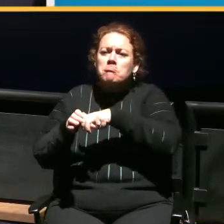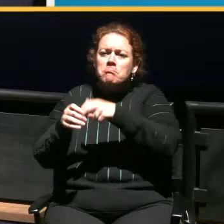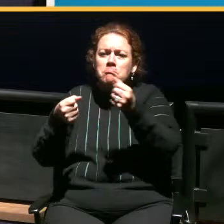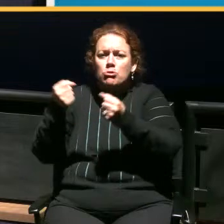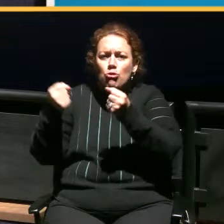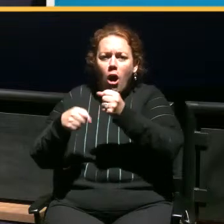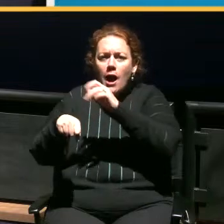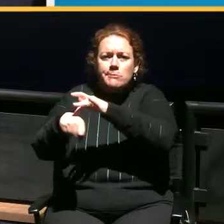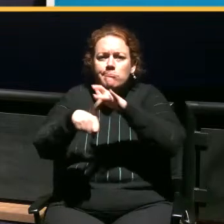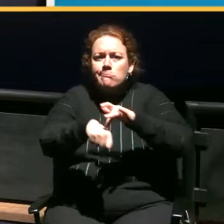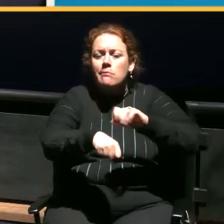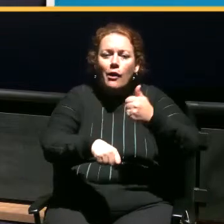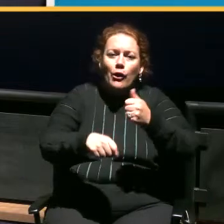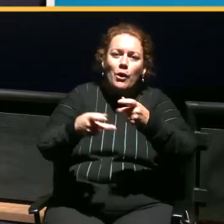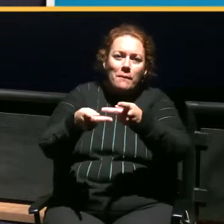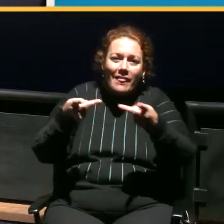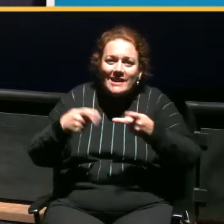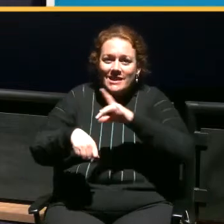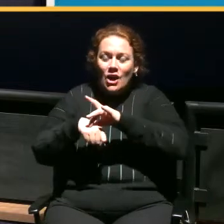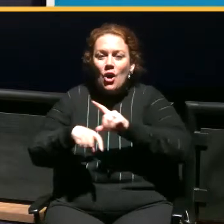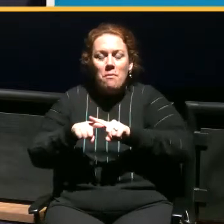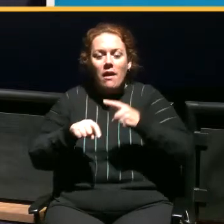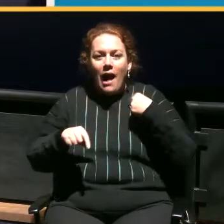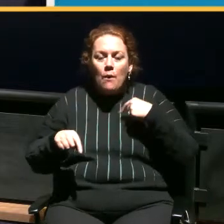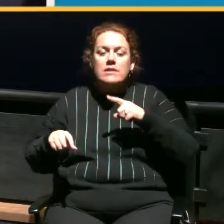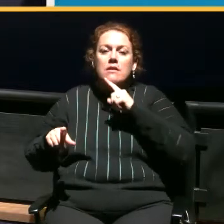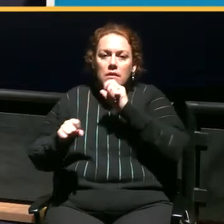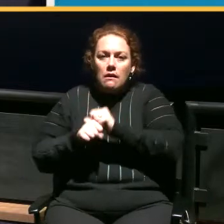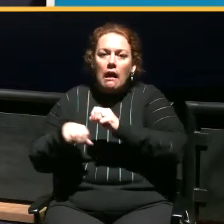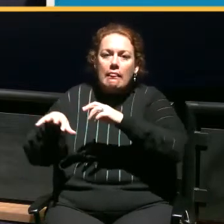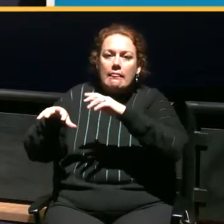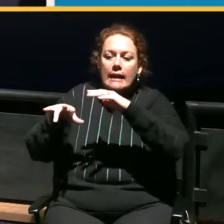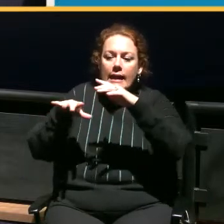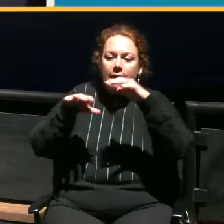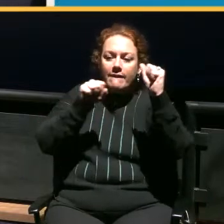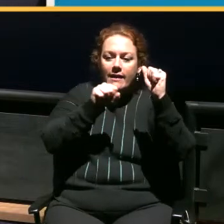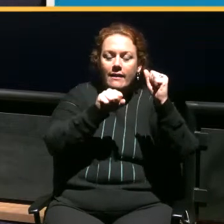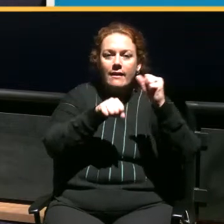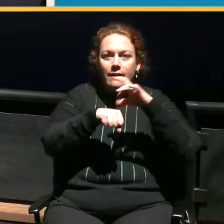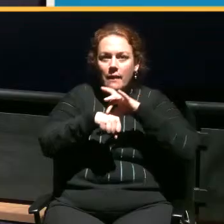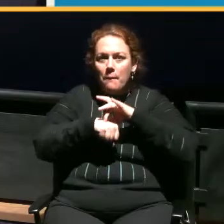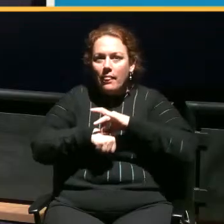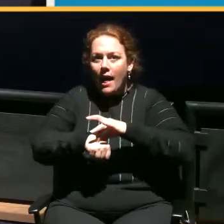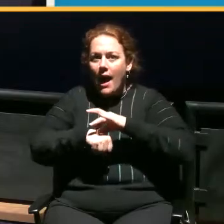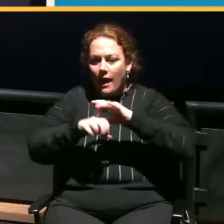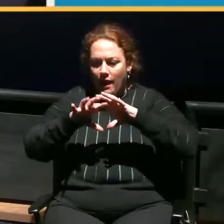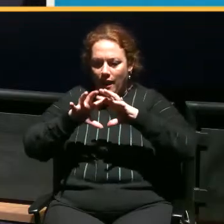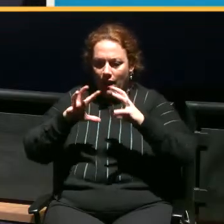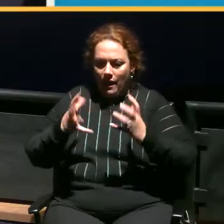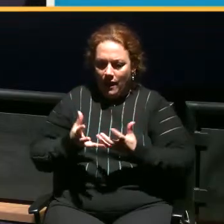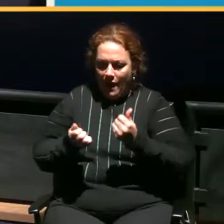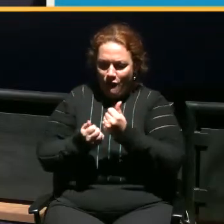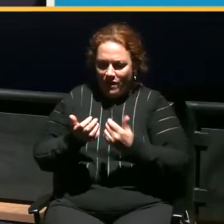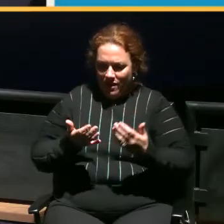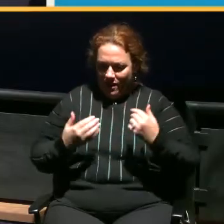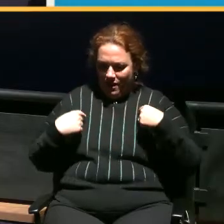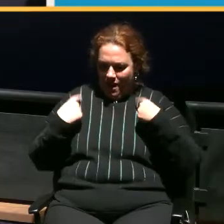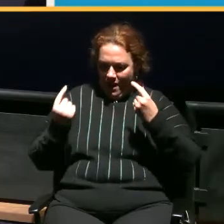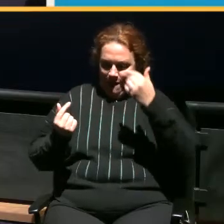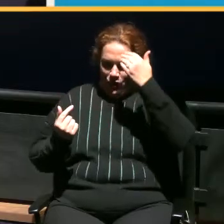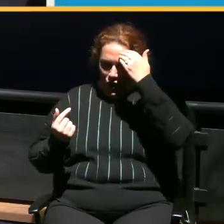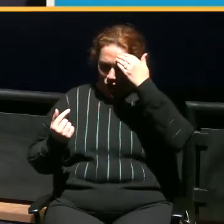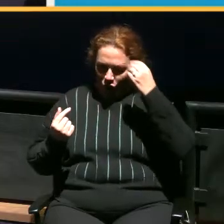like I was really leaving home, the planet, everybody that I knew. Man, I'm really going someplace this time. That's the thoughts that were going